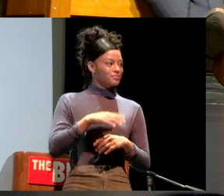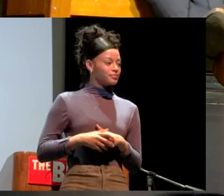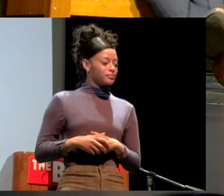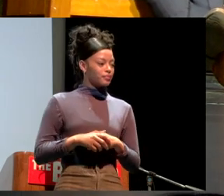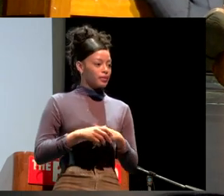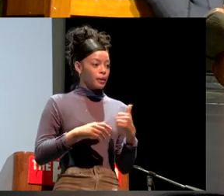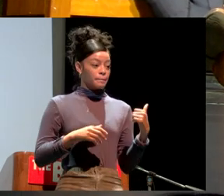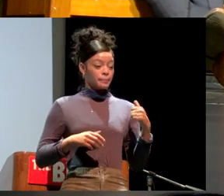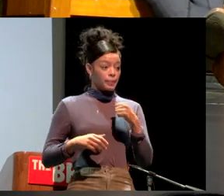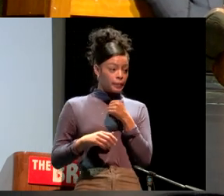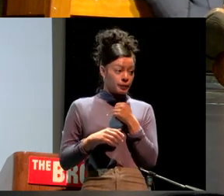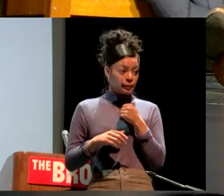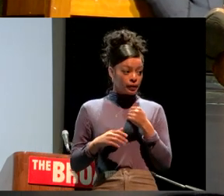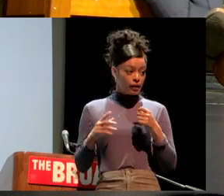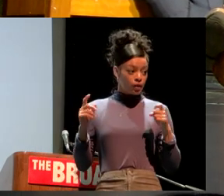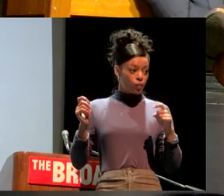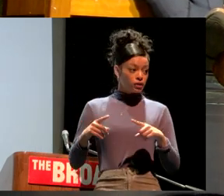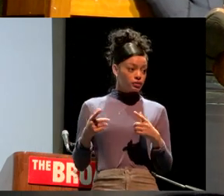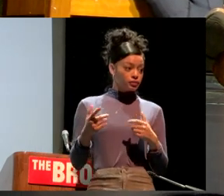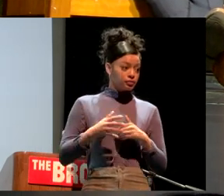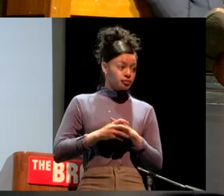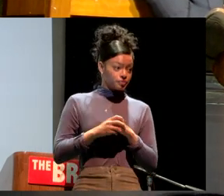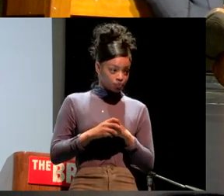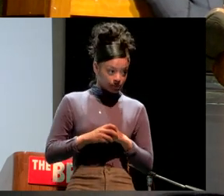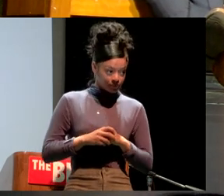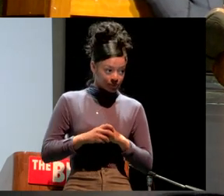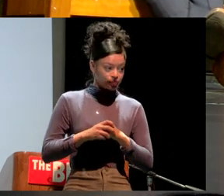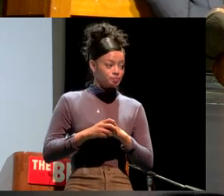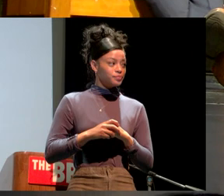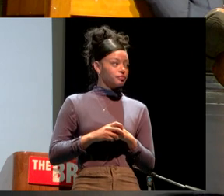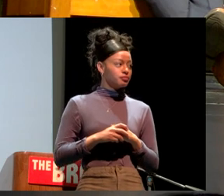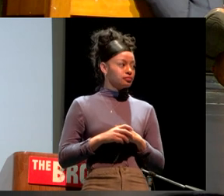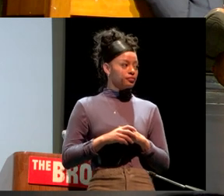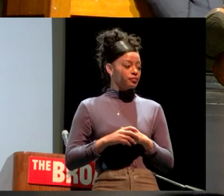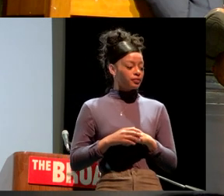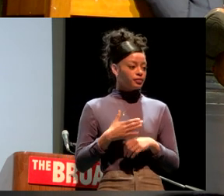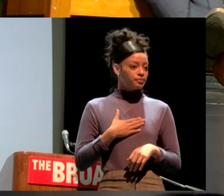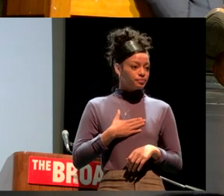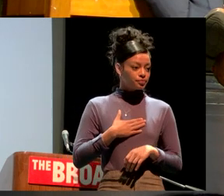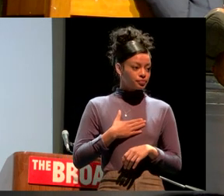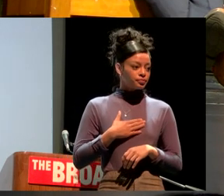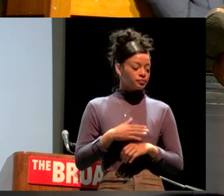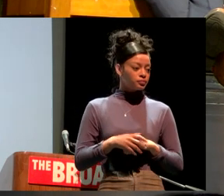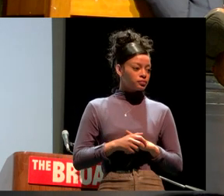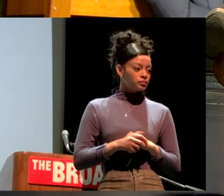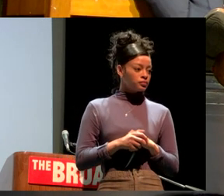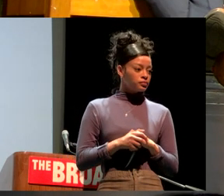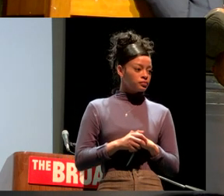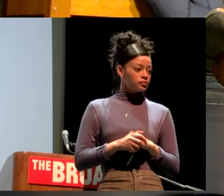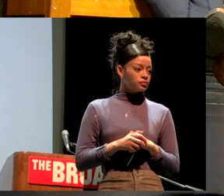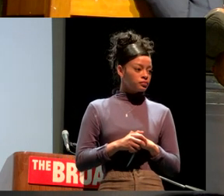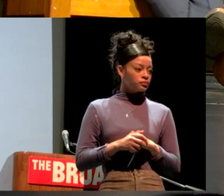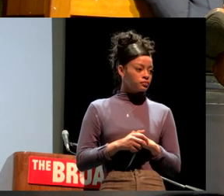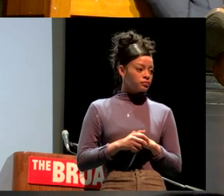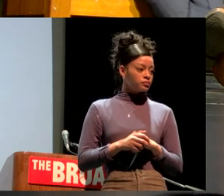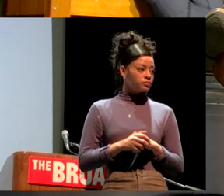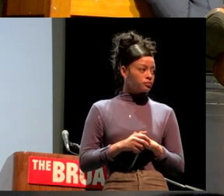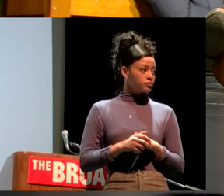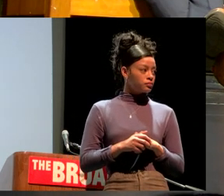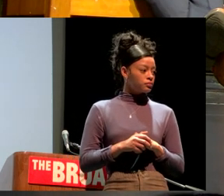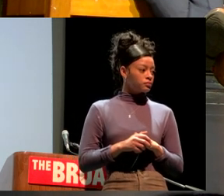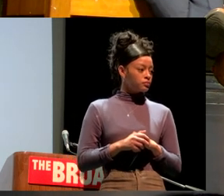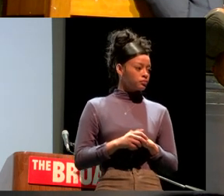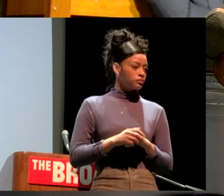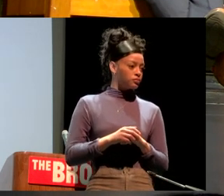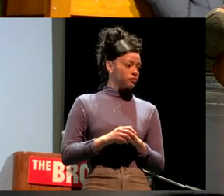say arigato gozaimasu to Takashi-sama. I was at the Artifact party, and he's a great dancer. If y'all haven't seen